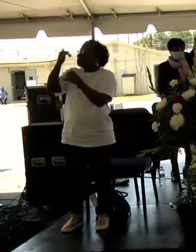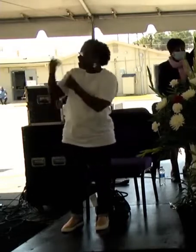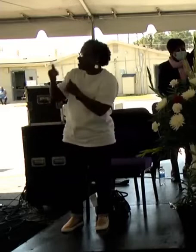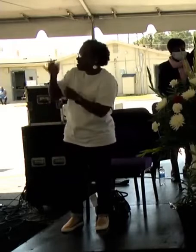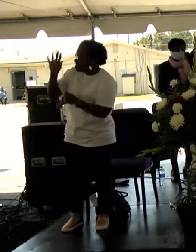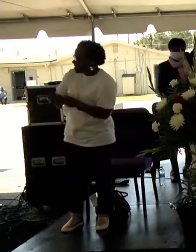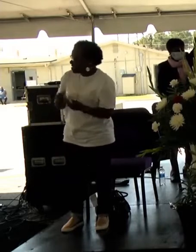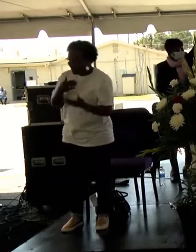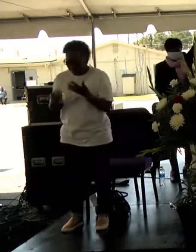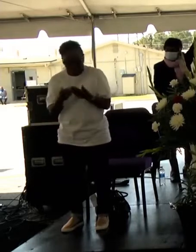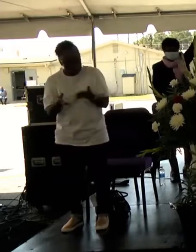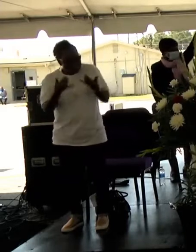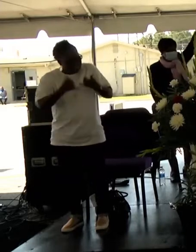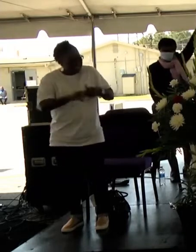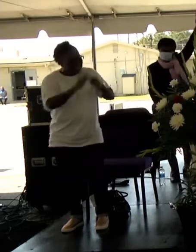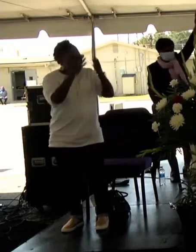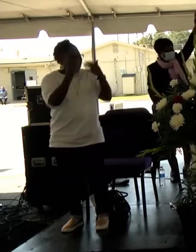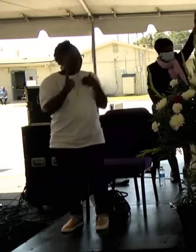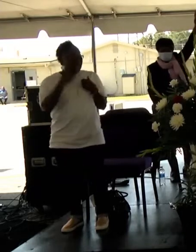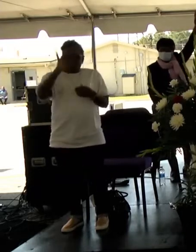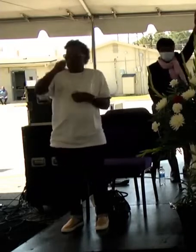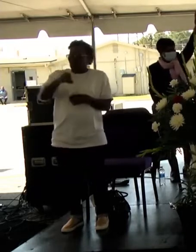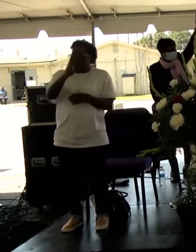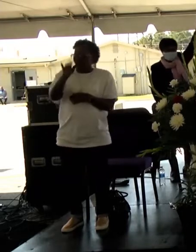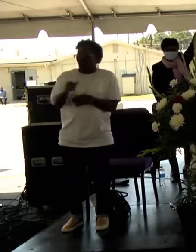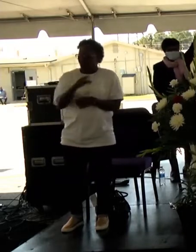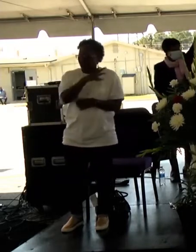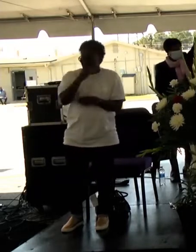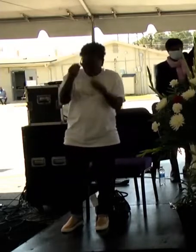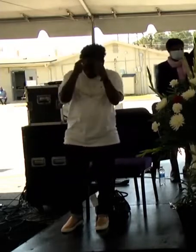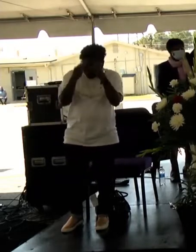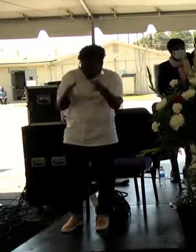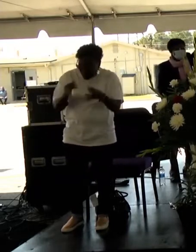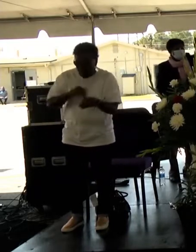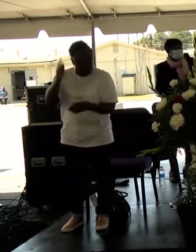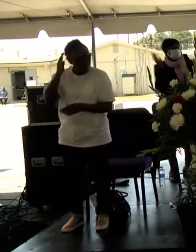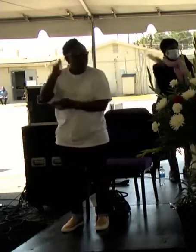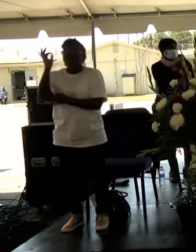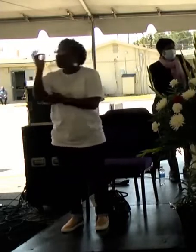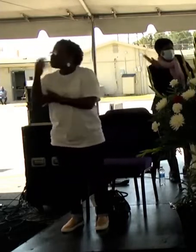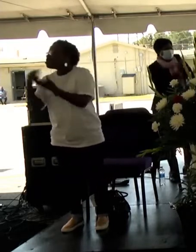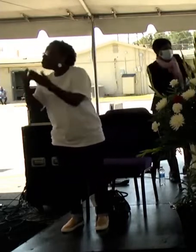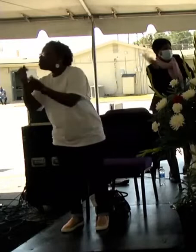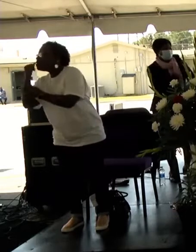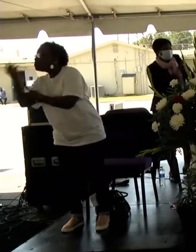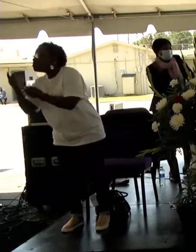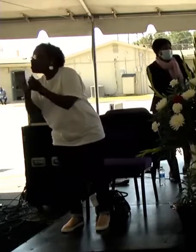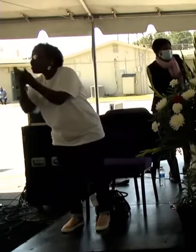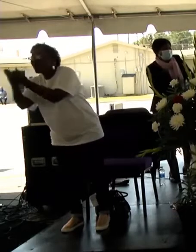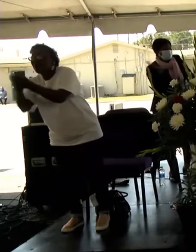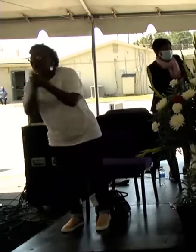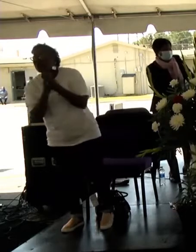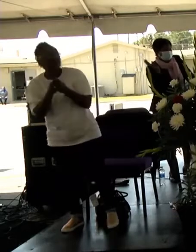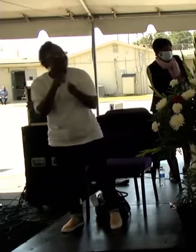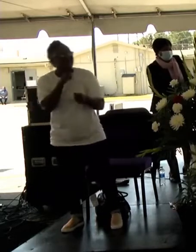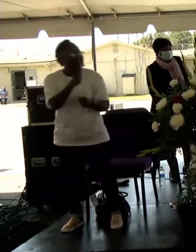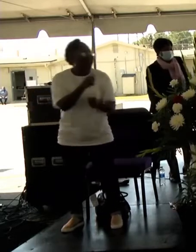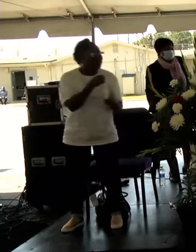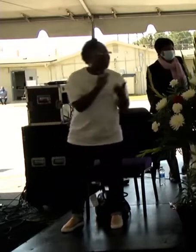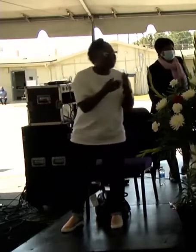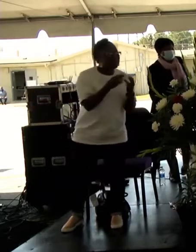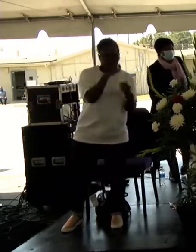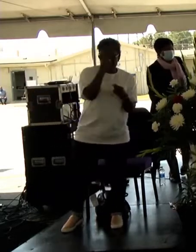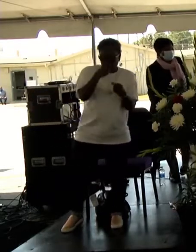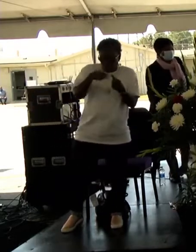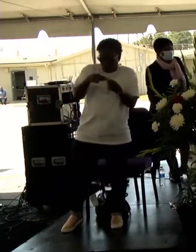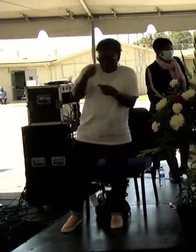side, somehow I still got joy. Now let me tell you something, I'm going to preach whether you help me or not. I'm going to holler whether you want me to or not,